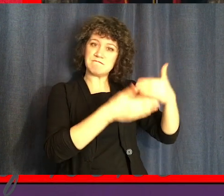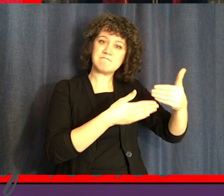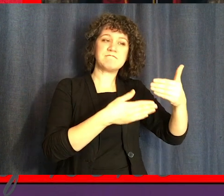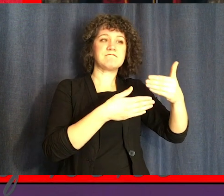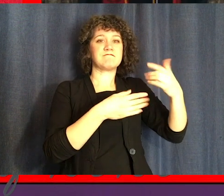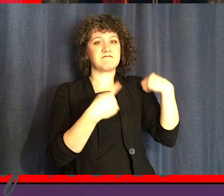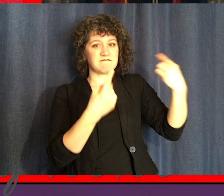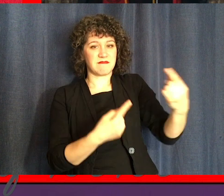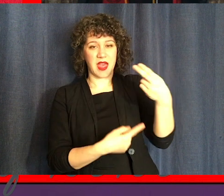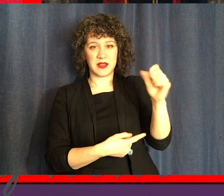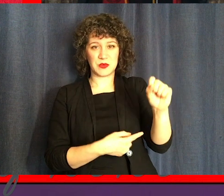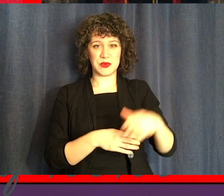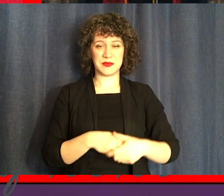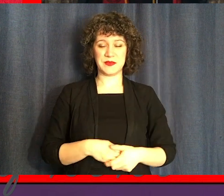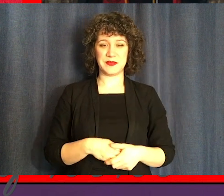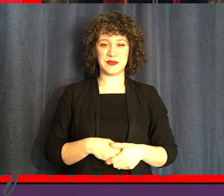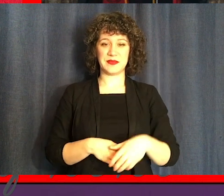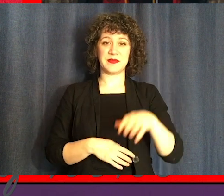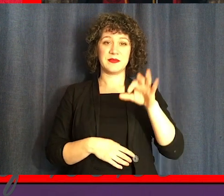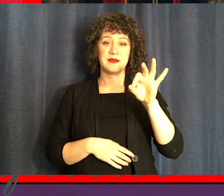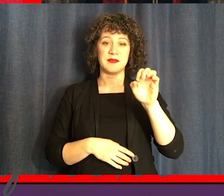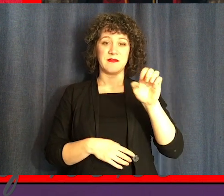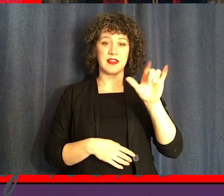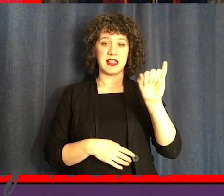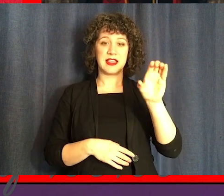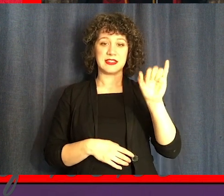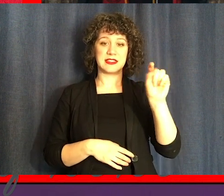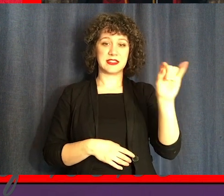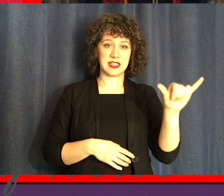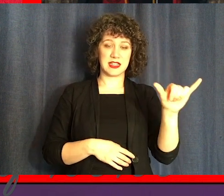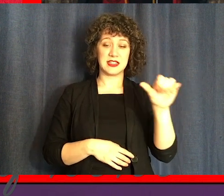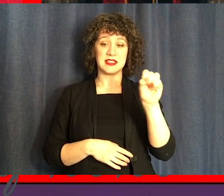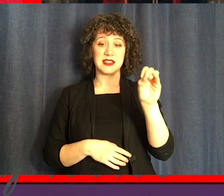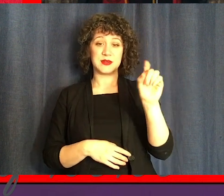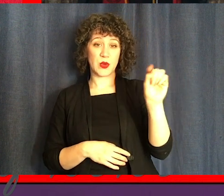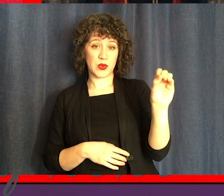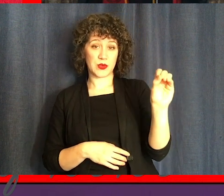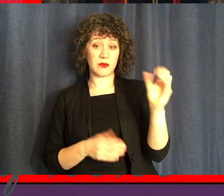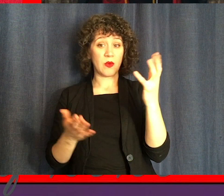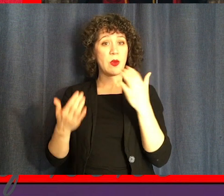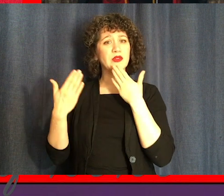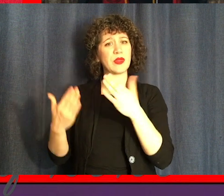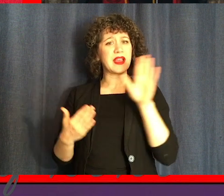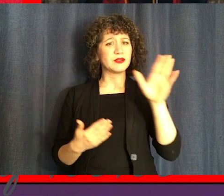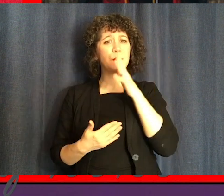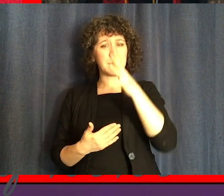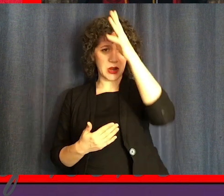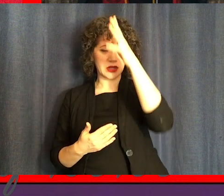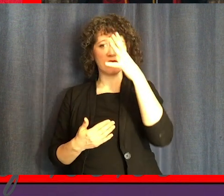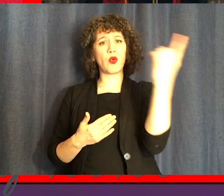Felicity Soto. Felicity would like to thank her parents for always supporting her and having faith in her